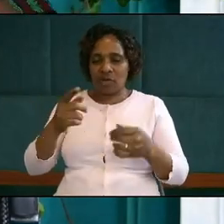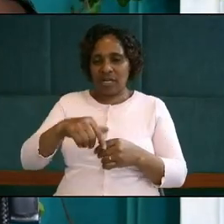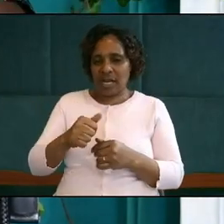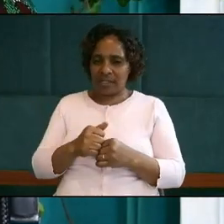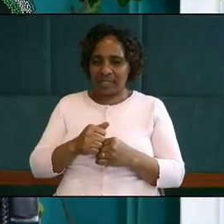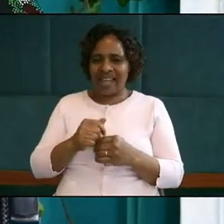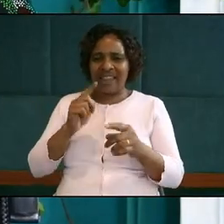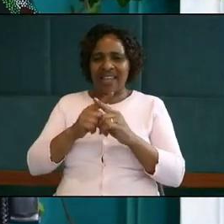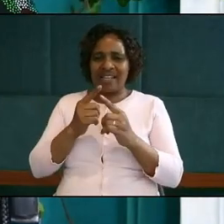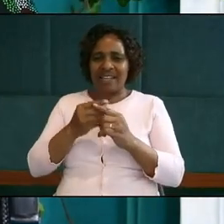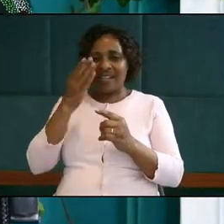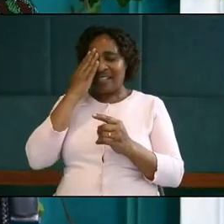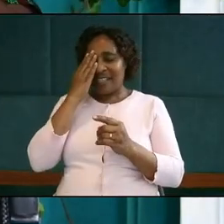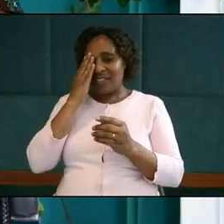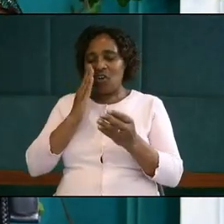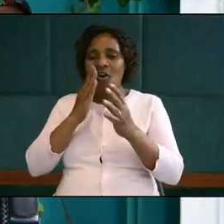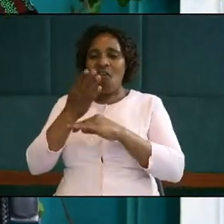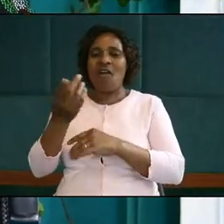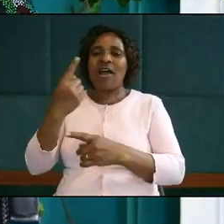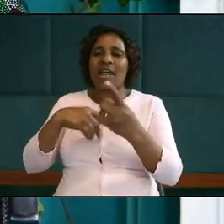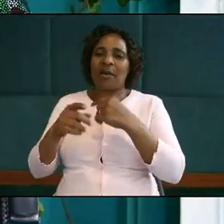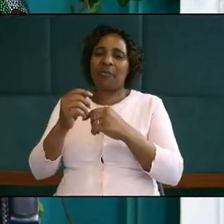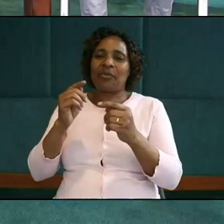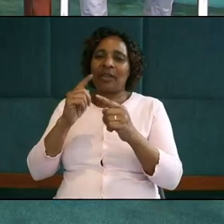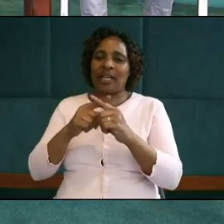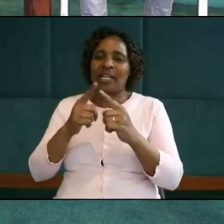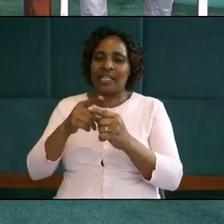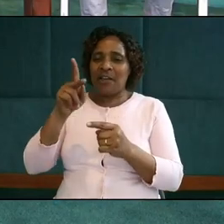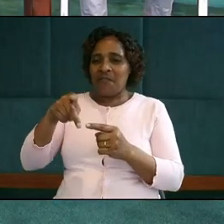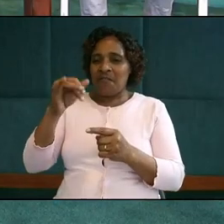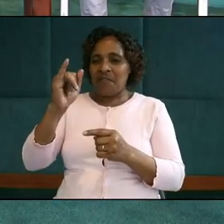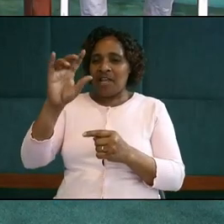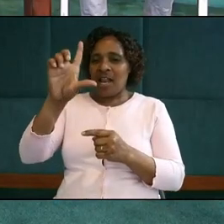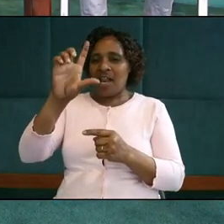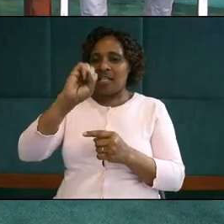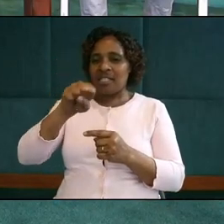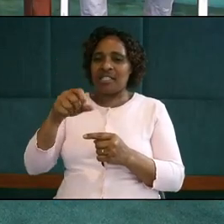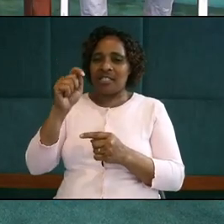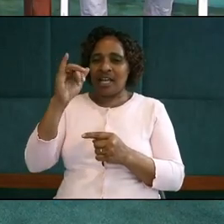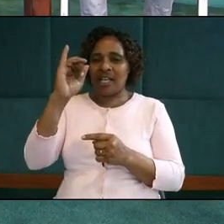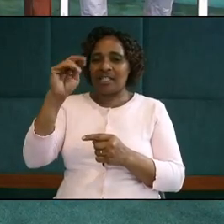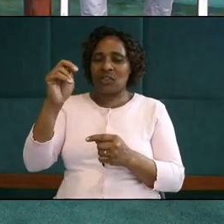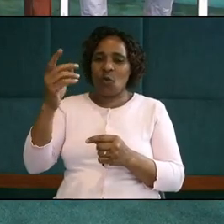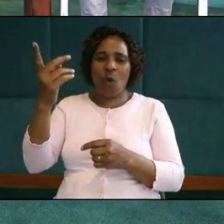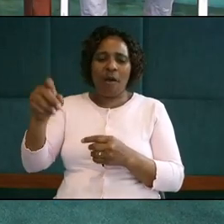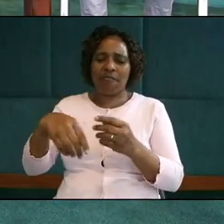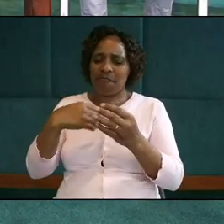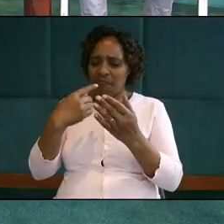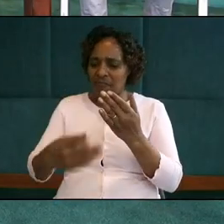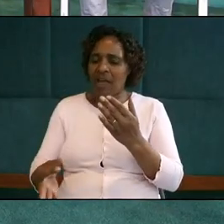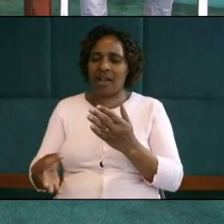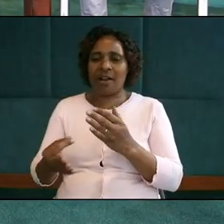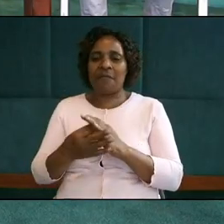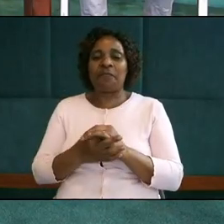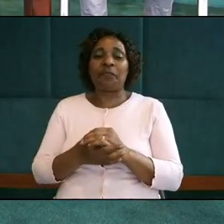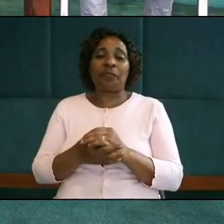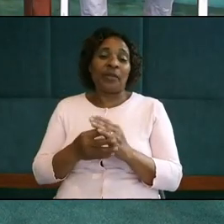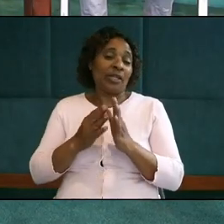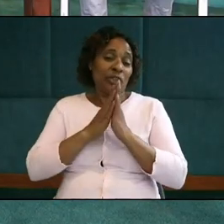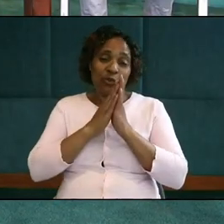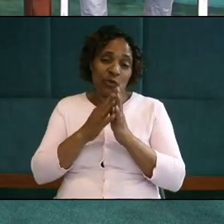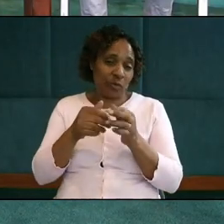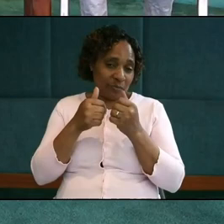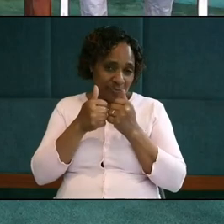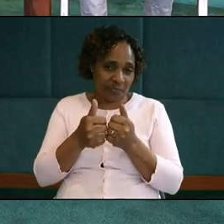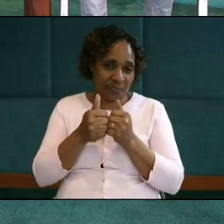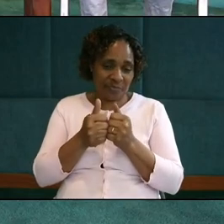the Israelites overcame and the Philistines were defeated. Wow, what a story. And you tell it so well. And here we have so